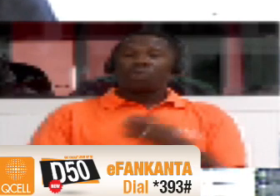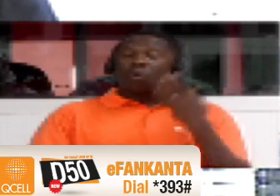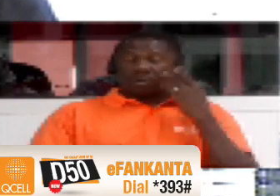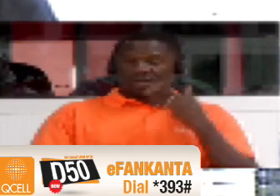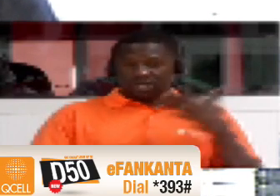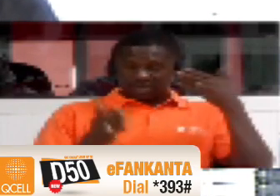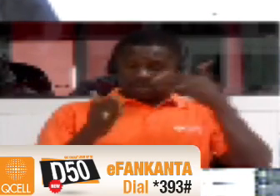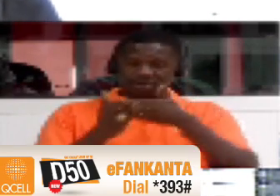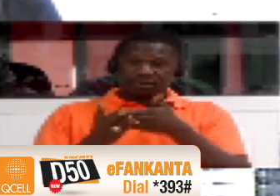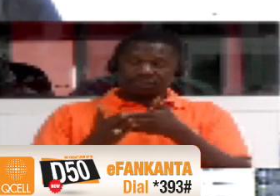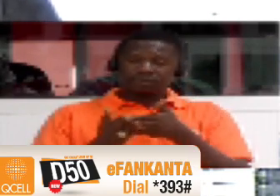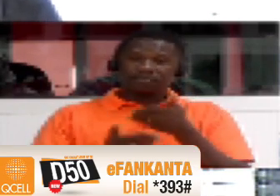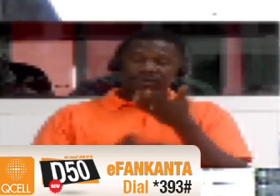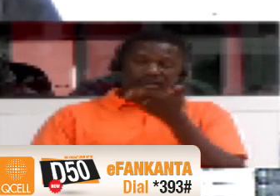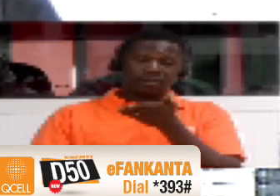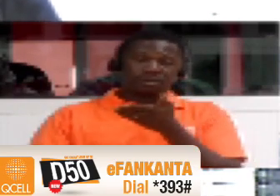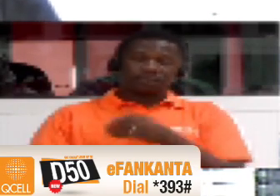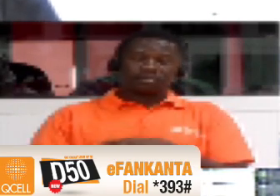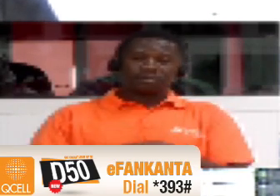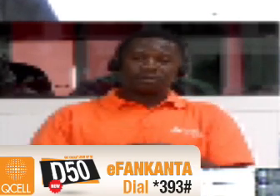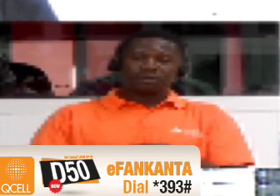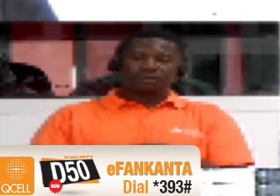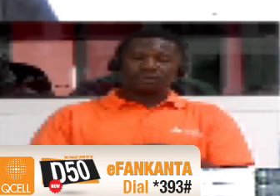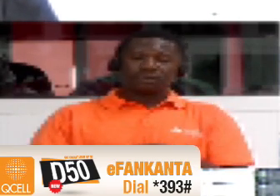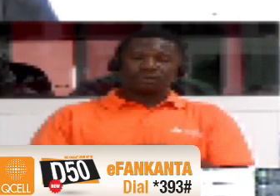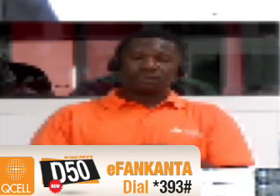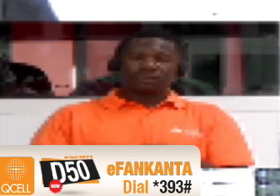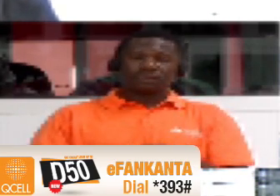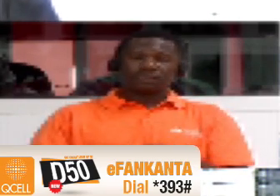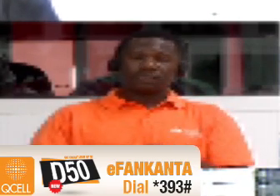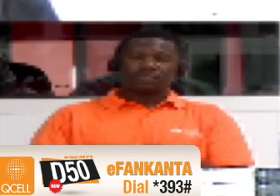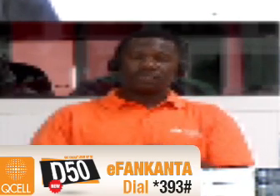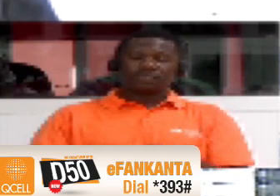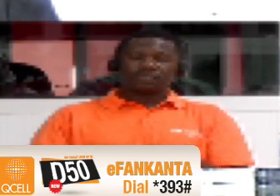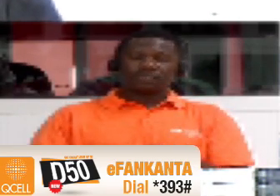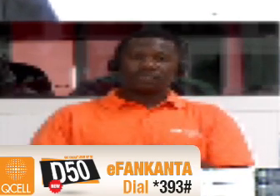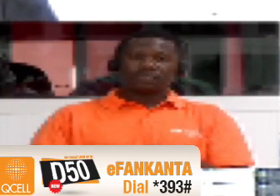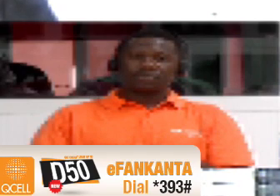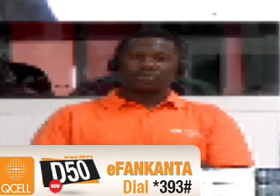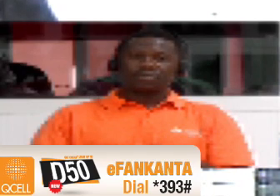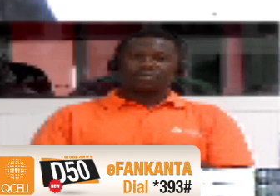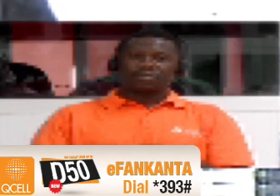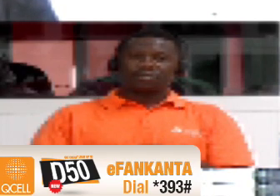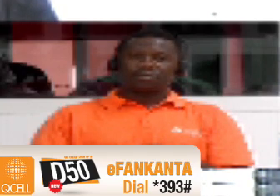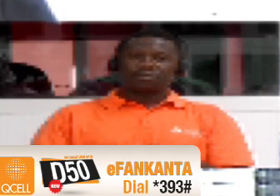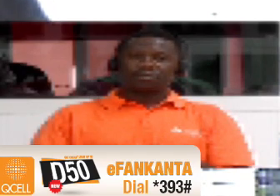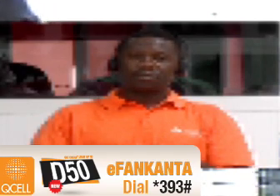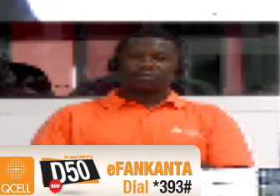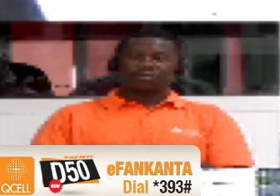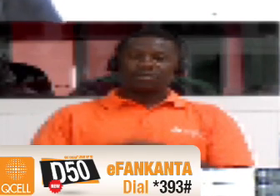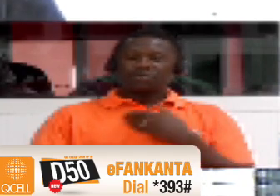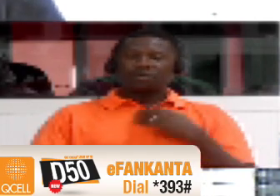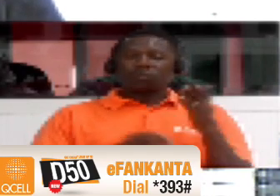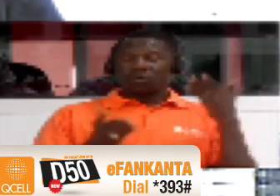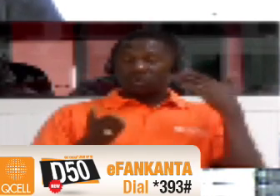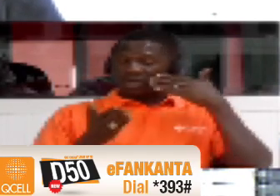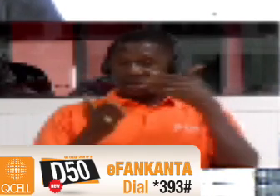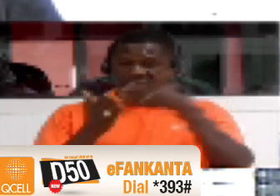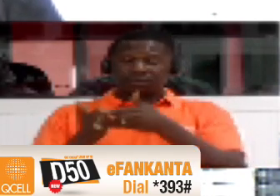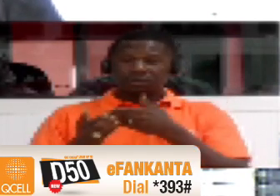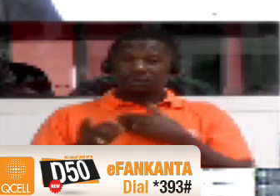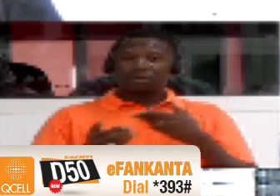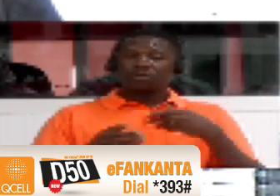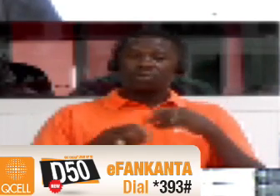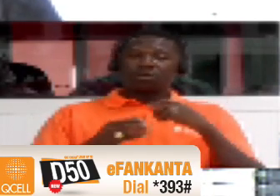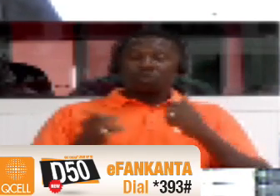got there, abrim fudara nga weapon in mol samba weapon orientation la T91. When we arrived, we